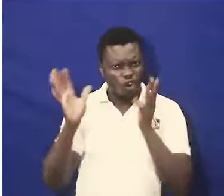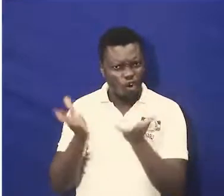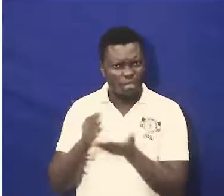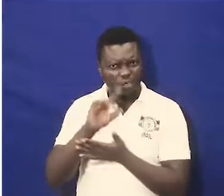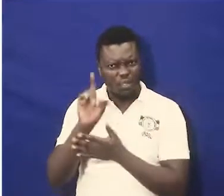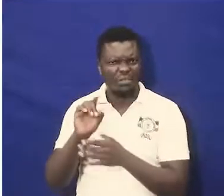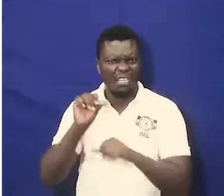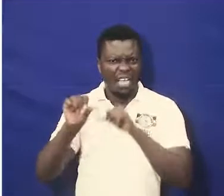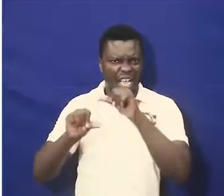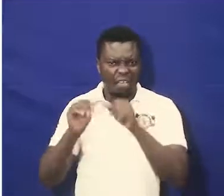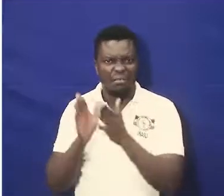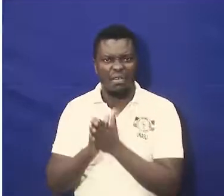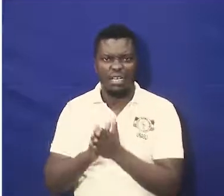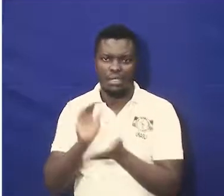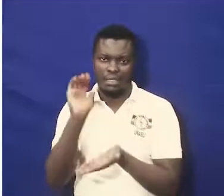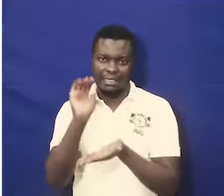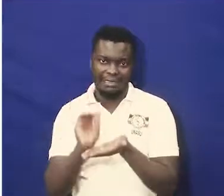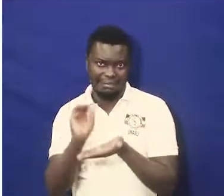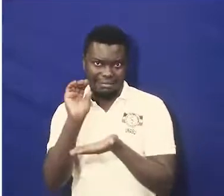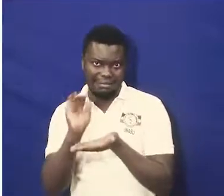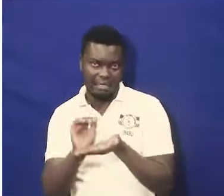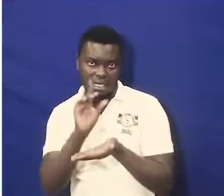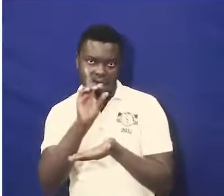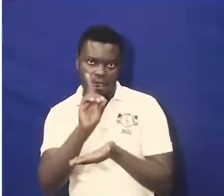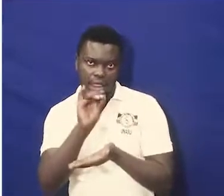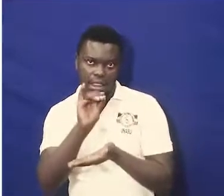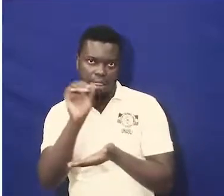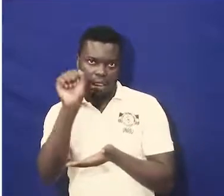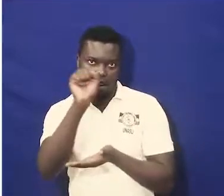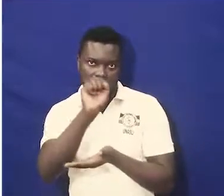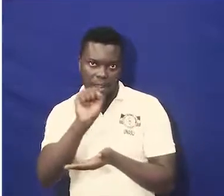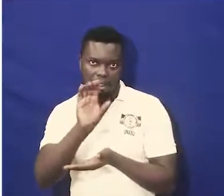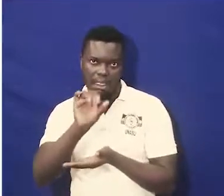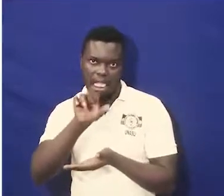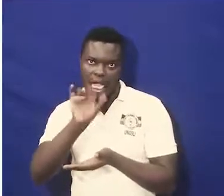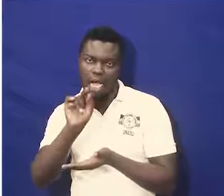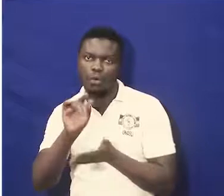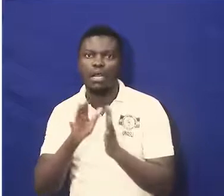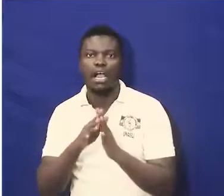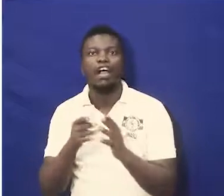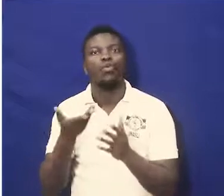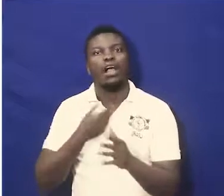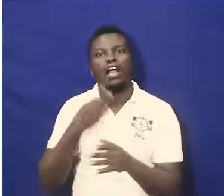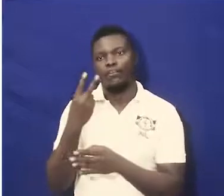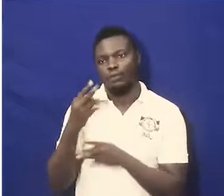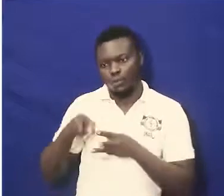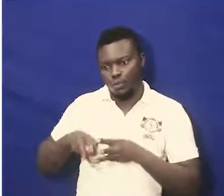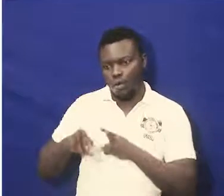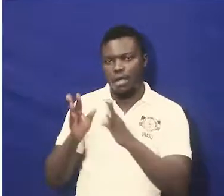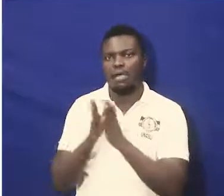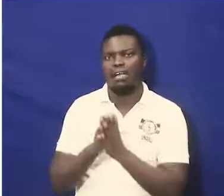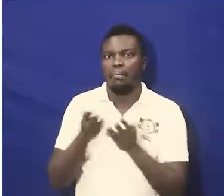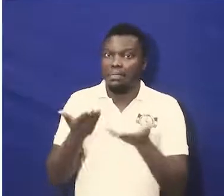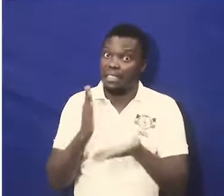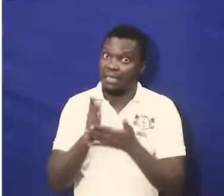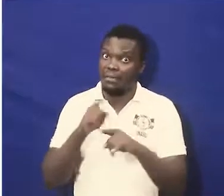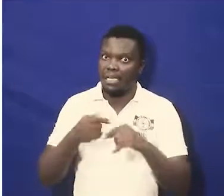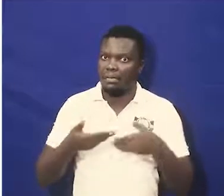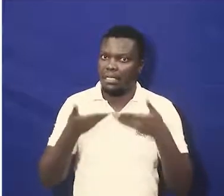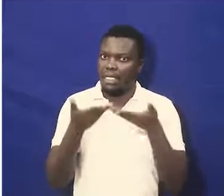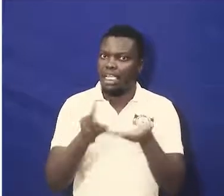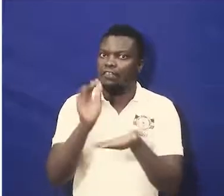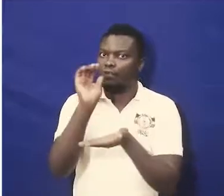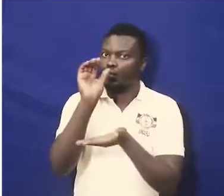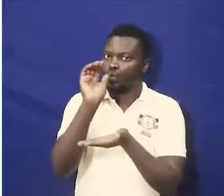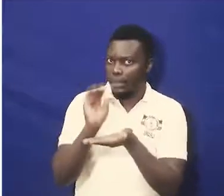about discount come in those two forms. Either the discount is given and you're required to